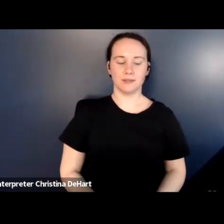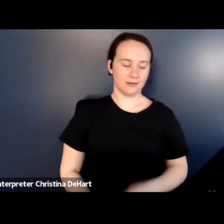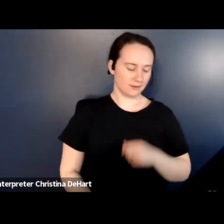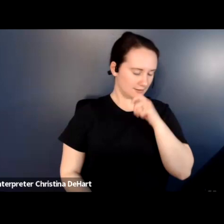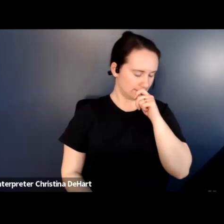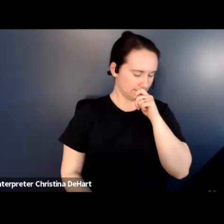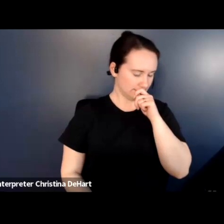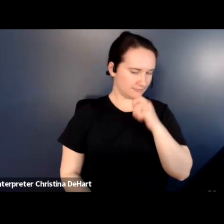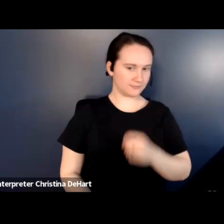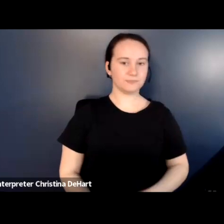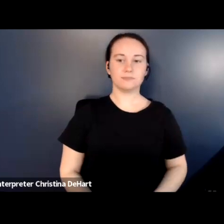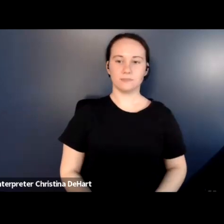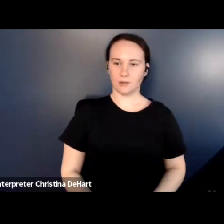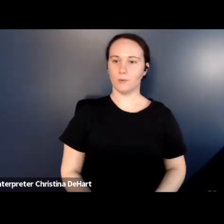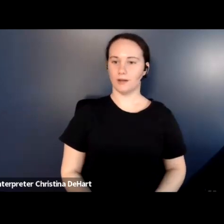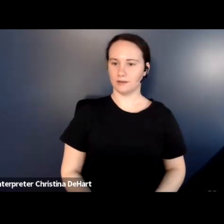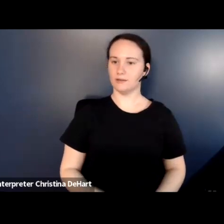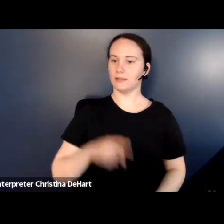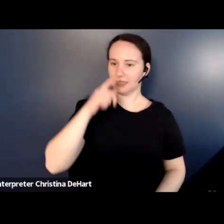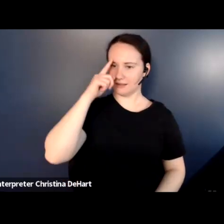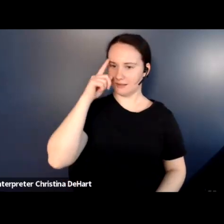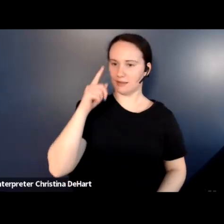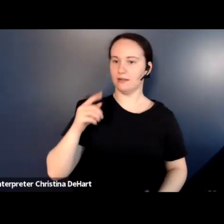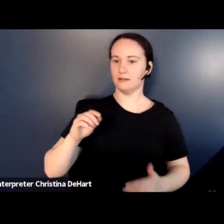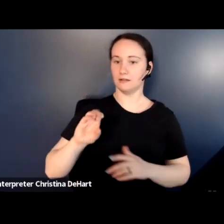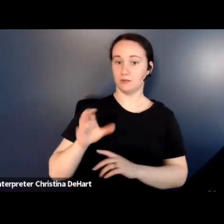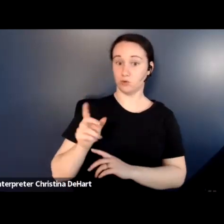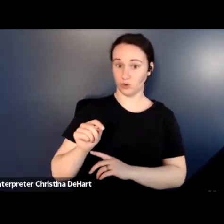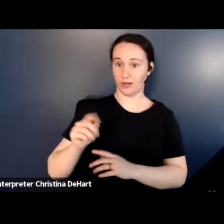Okay, I think I'm at the end of the list.